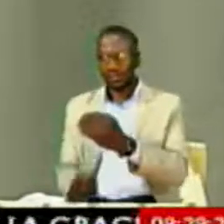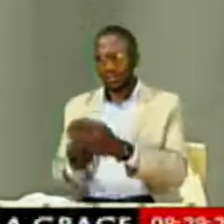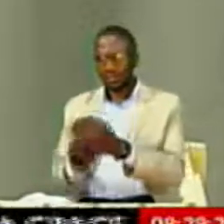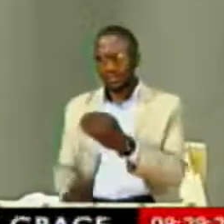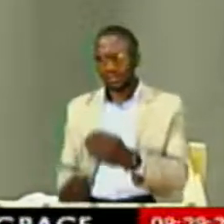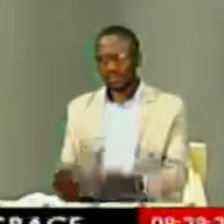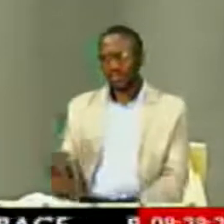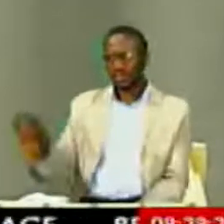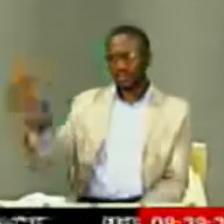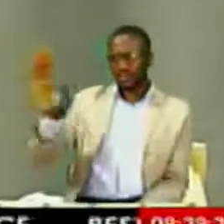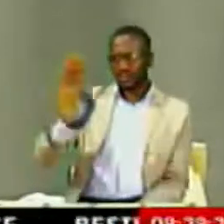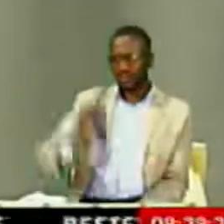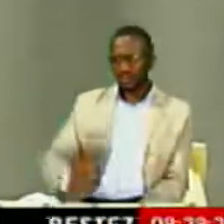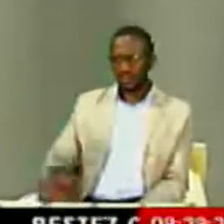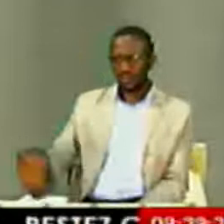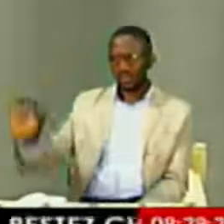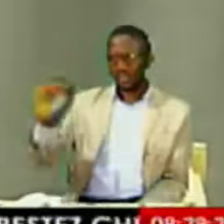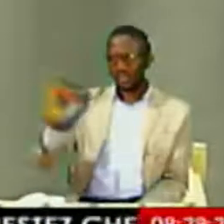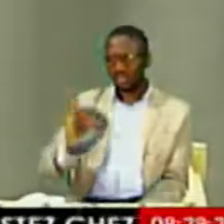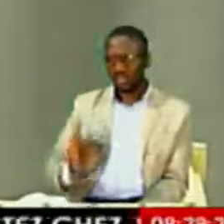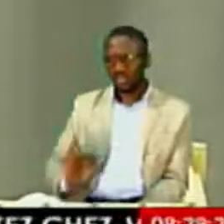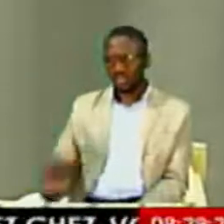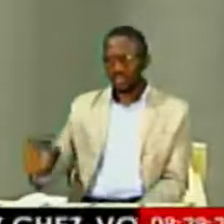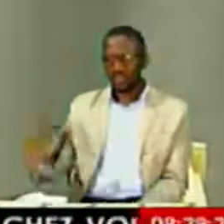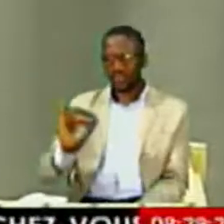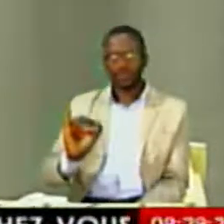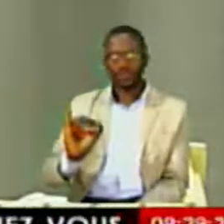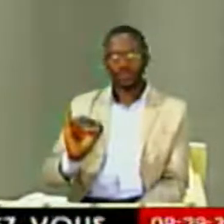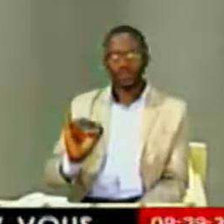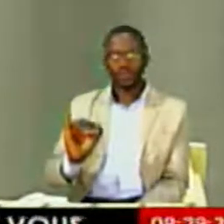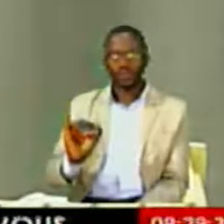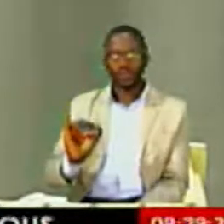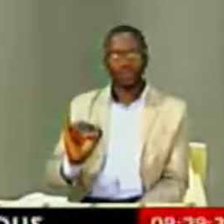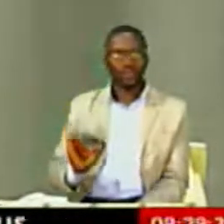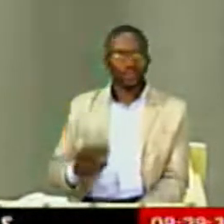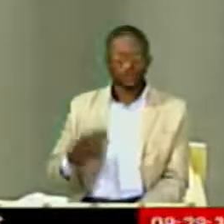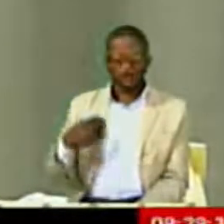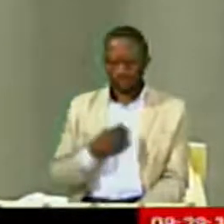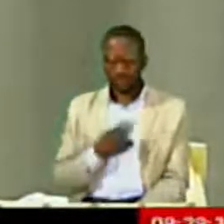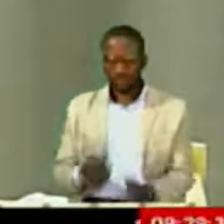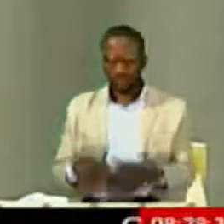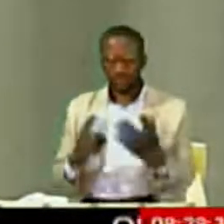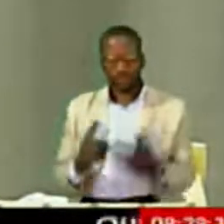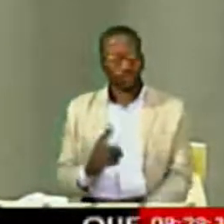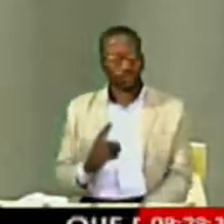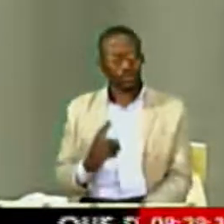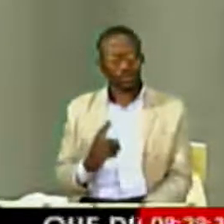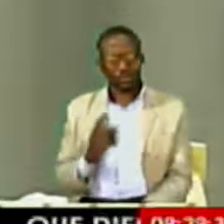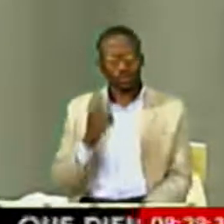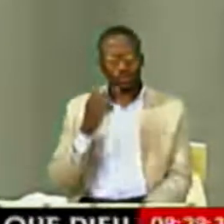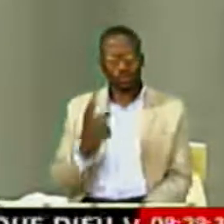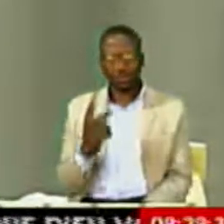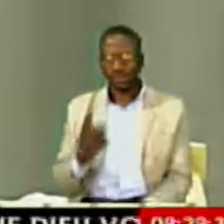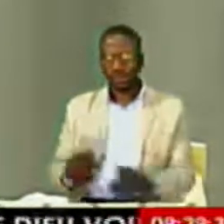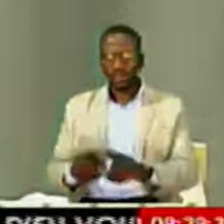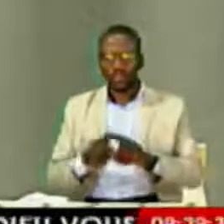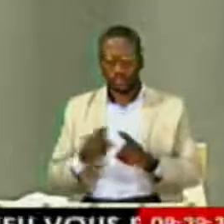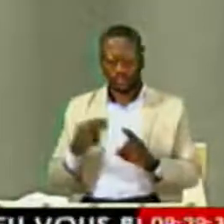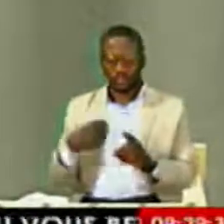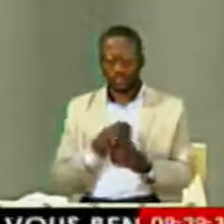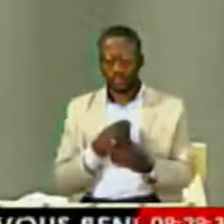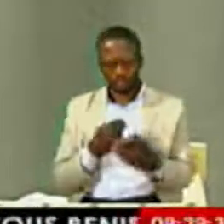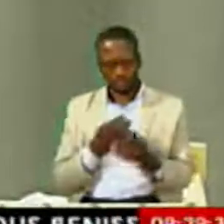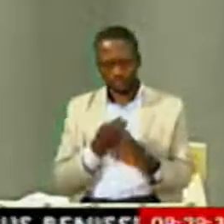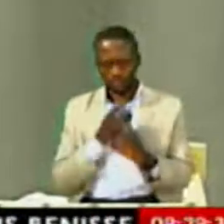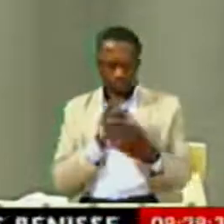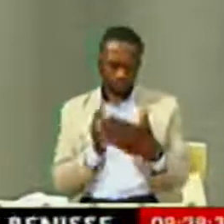jeudi, and Thursday, nous avions commencé à voir, we started, nous venons de les lire, we spoke about as we've